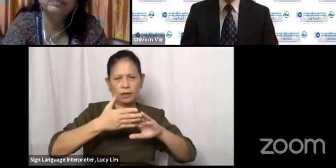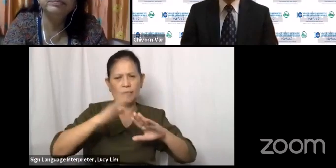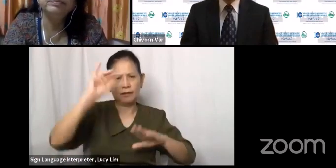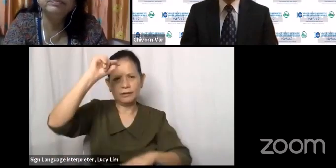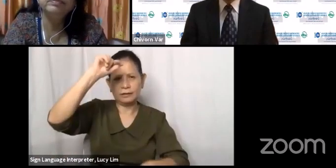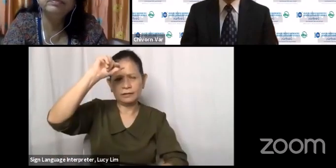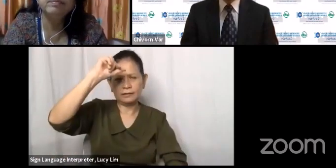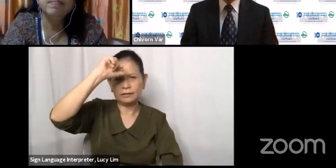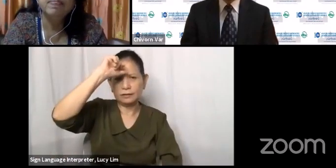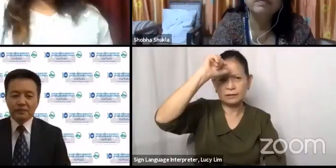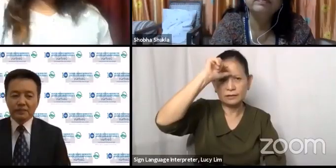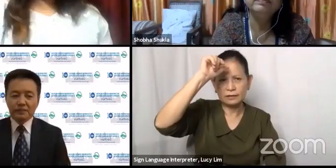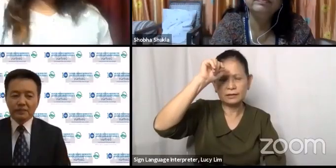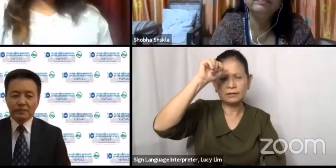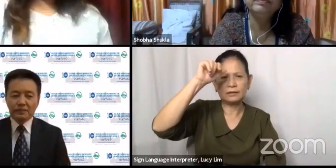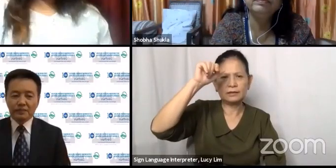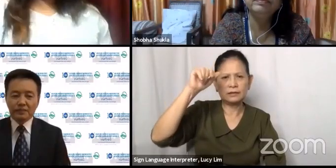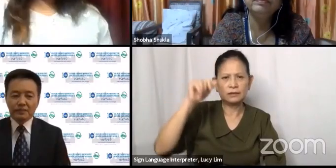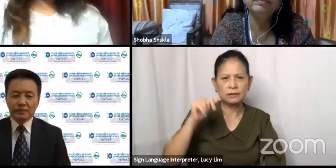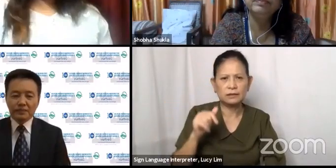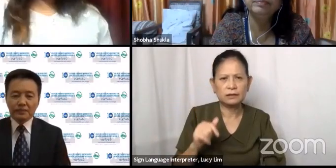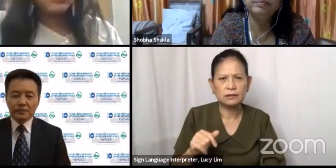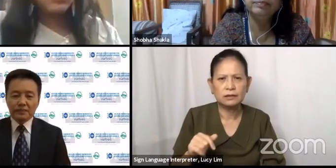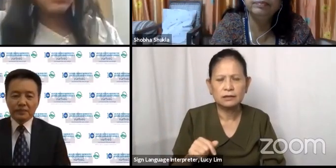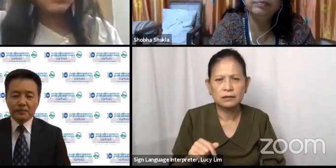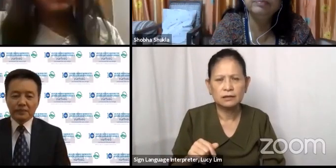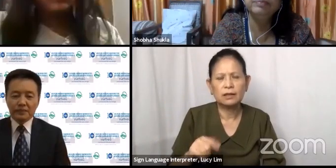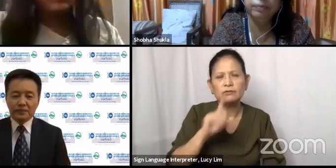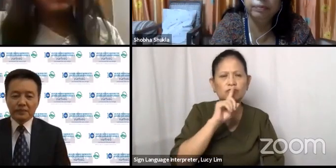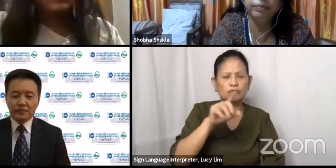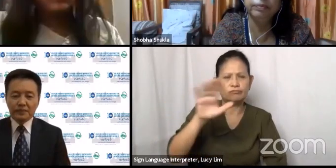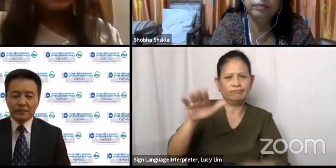that historically they had an important role in ancient culture.